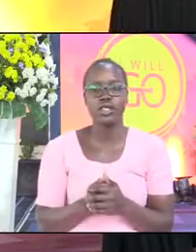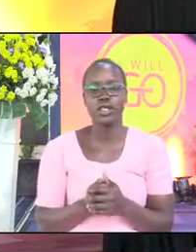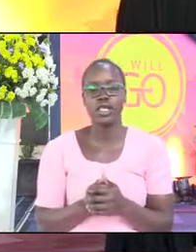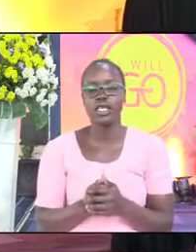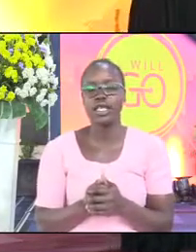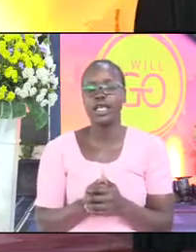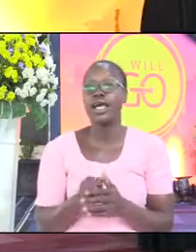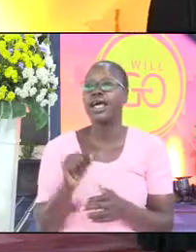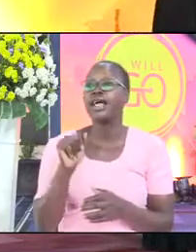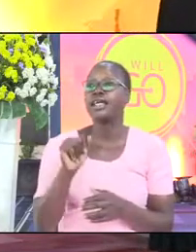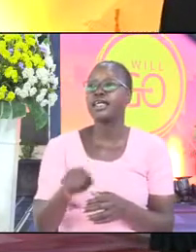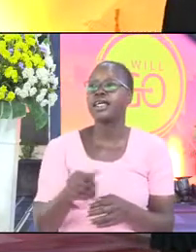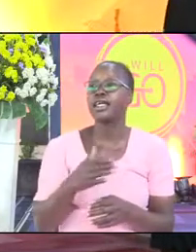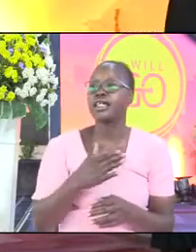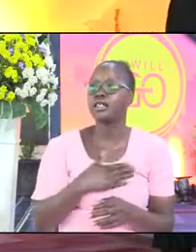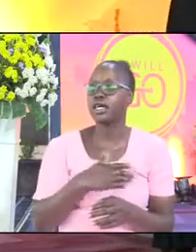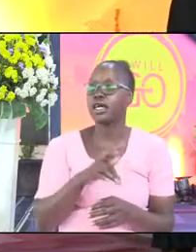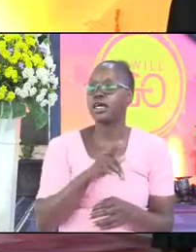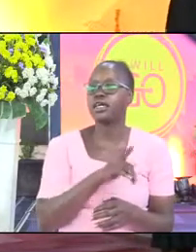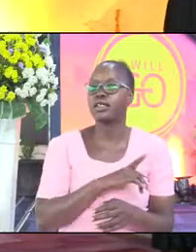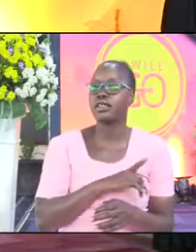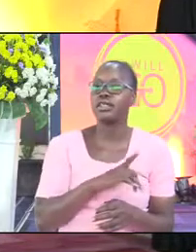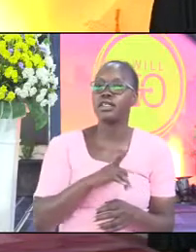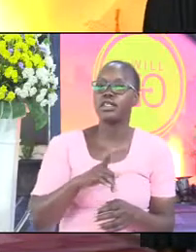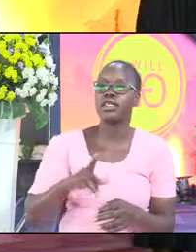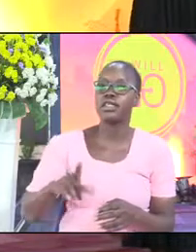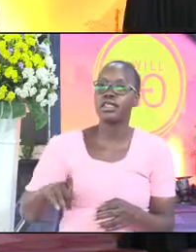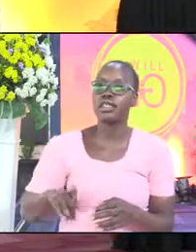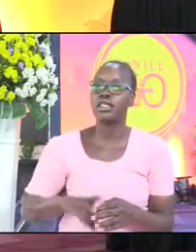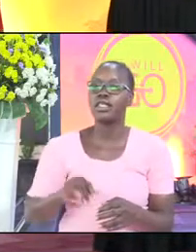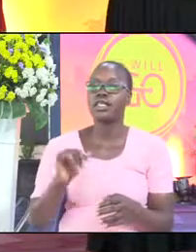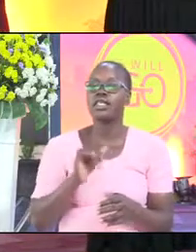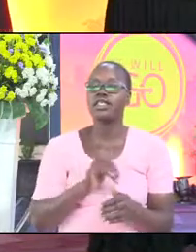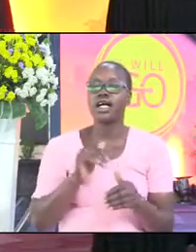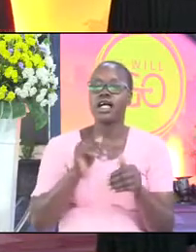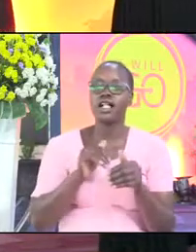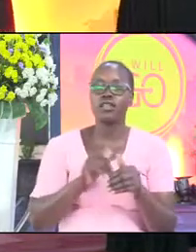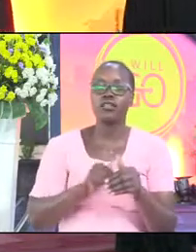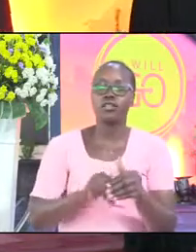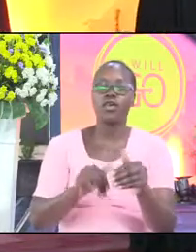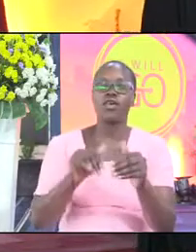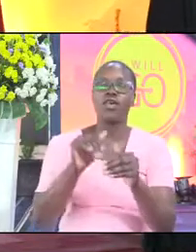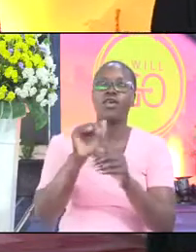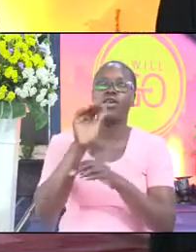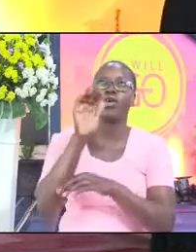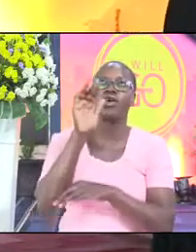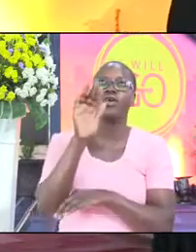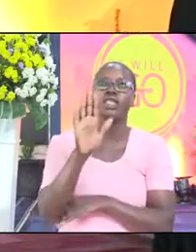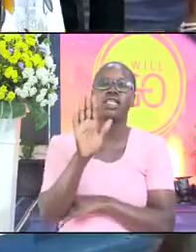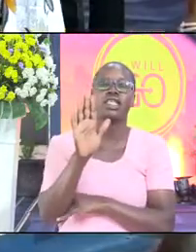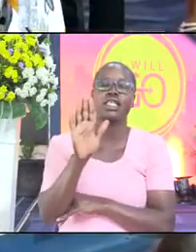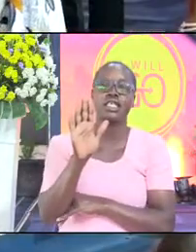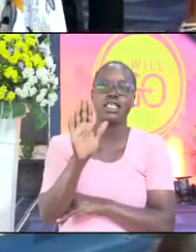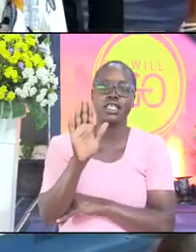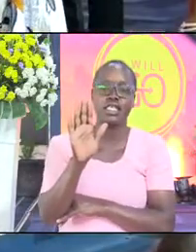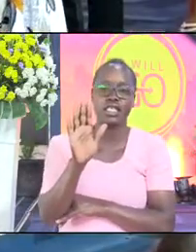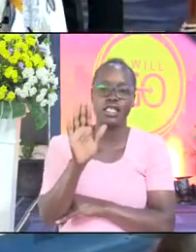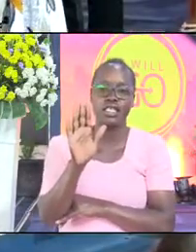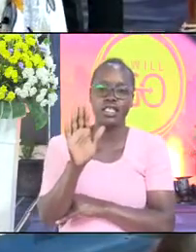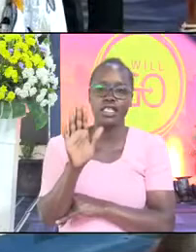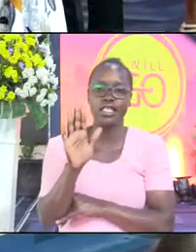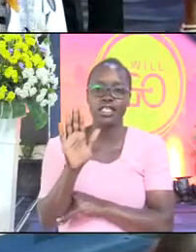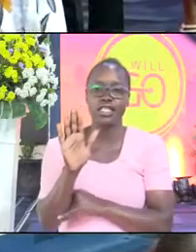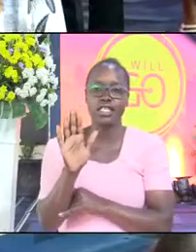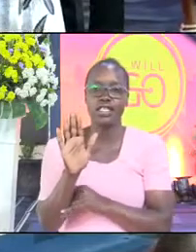forsake thee. By the grace I'll follow